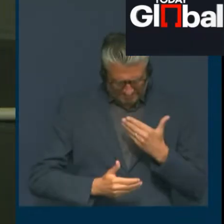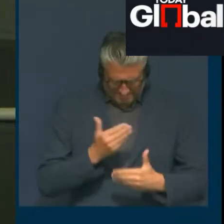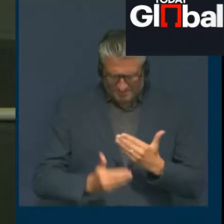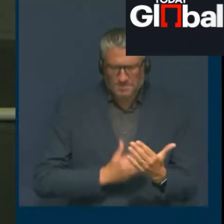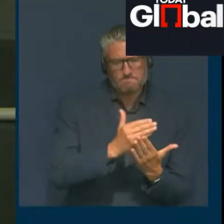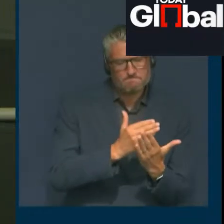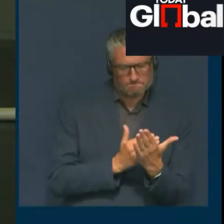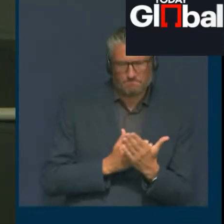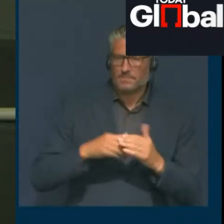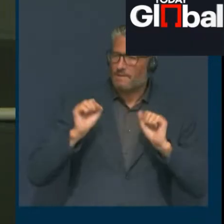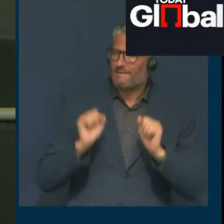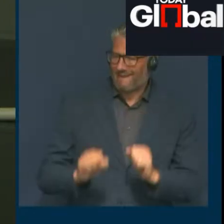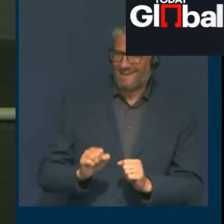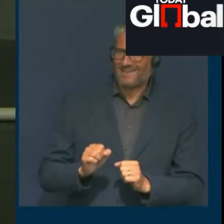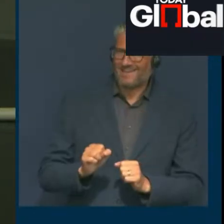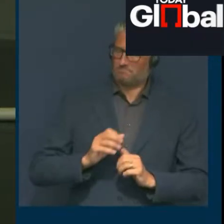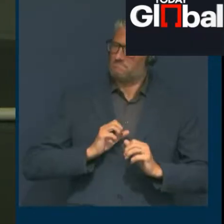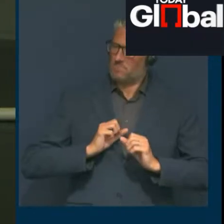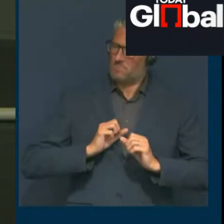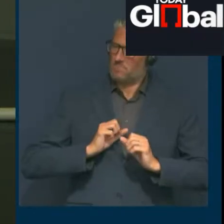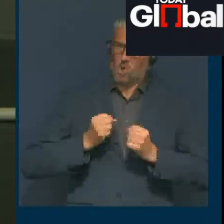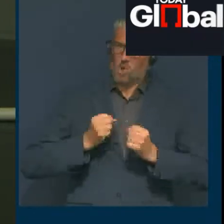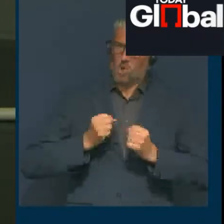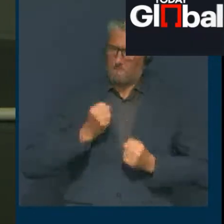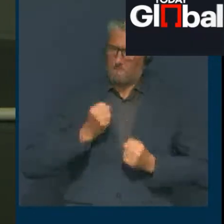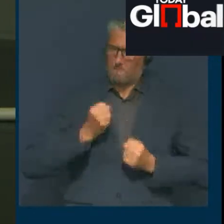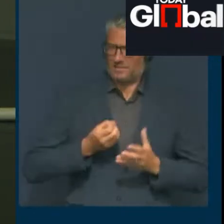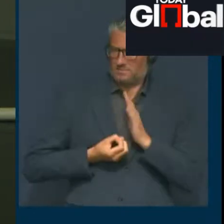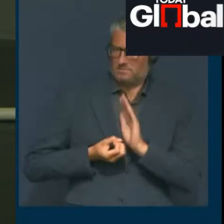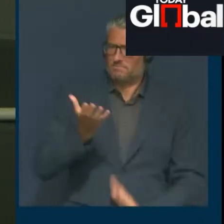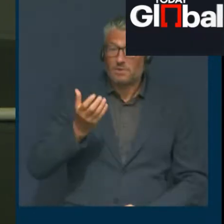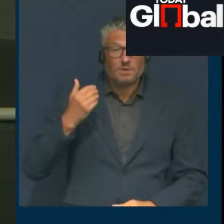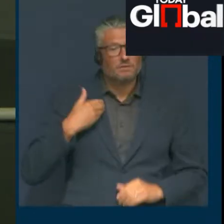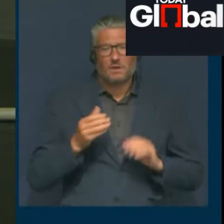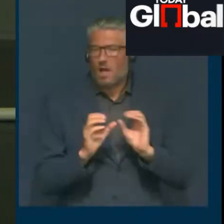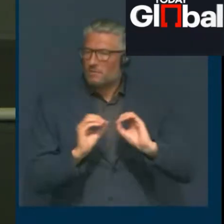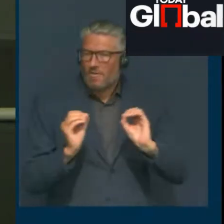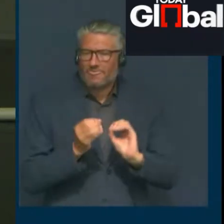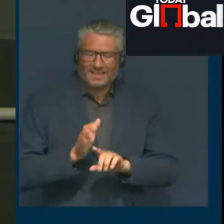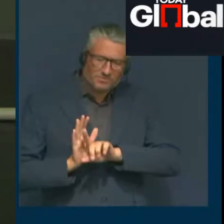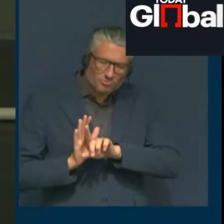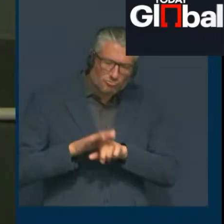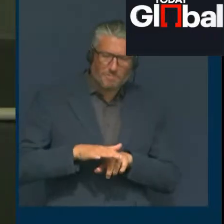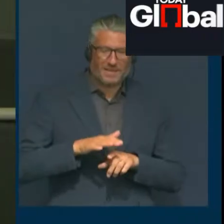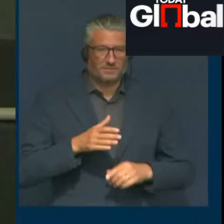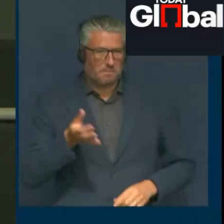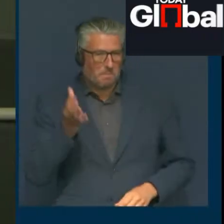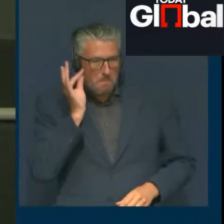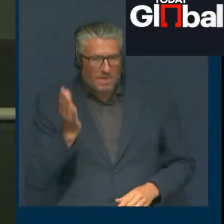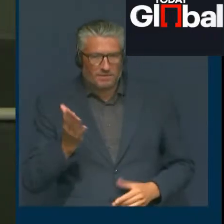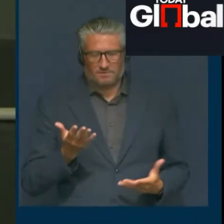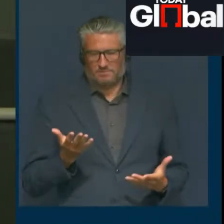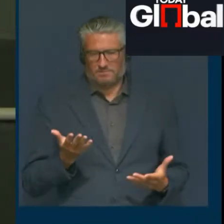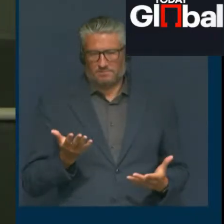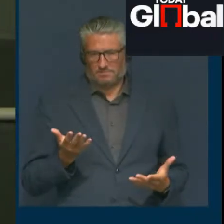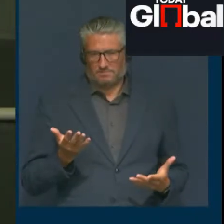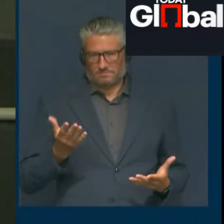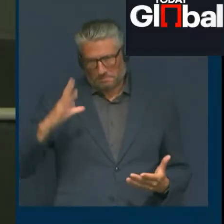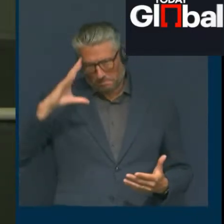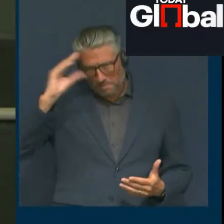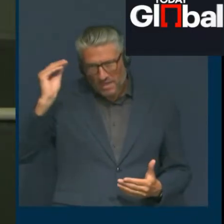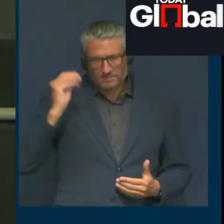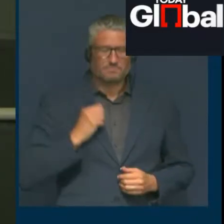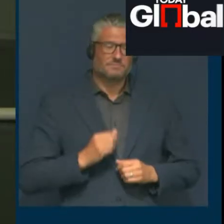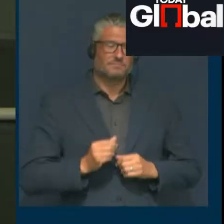not discriminate between persons on the basis of sex or disabilities in the exercise of economic activities, and the state provides